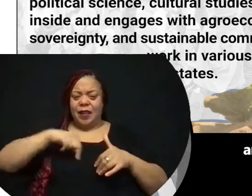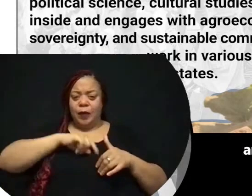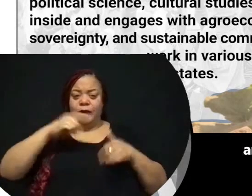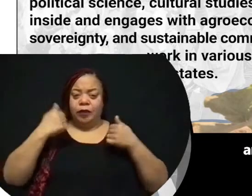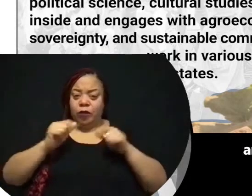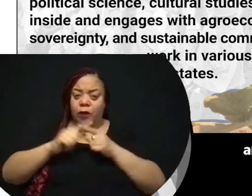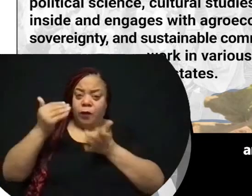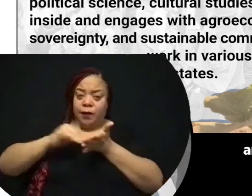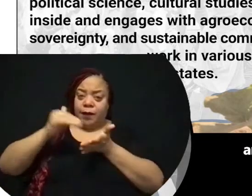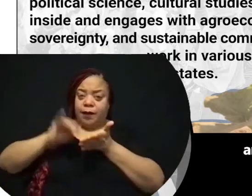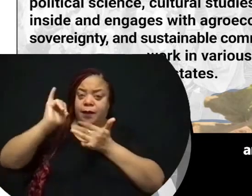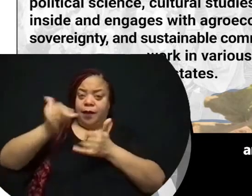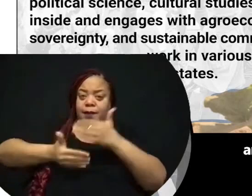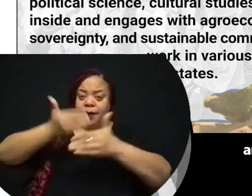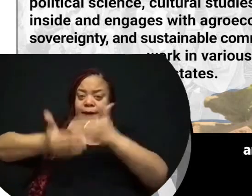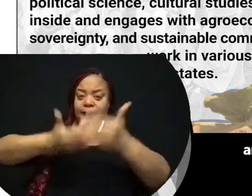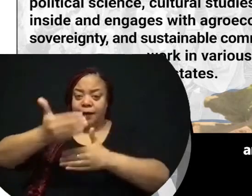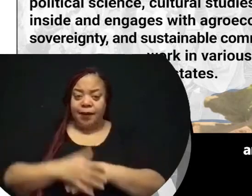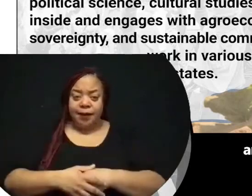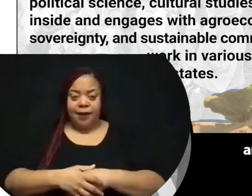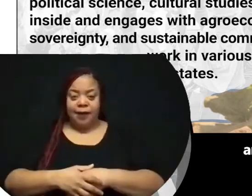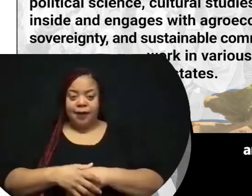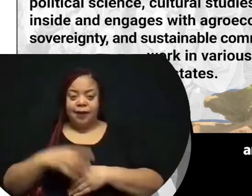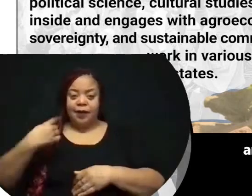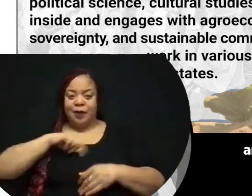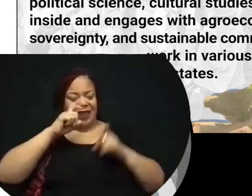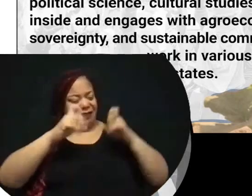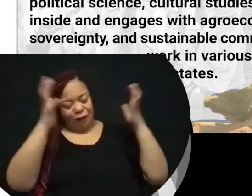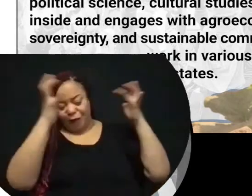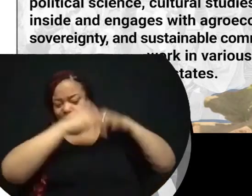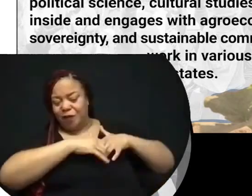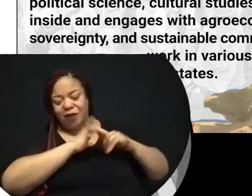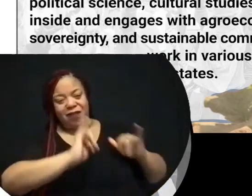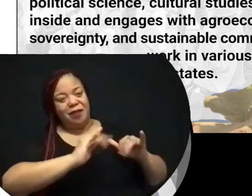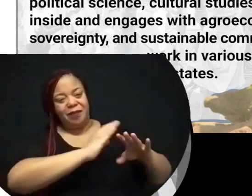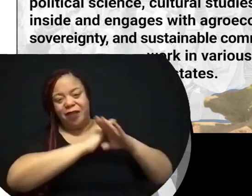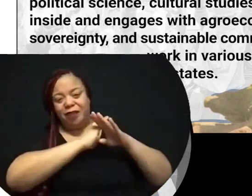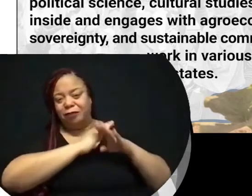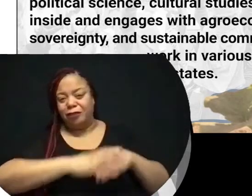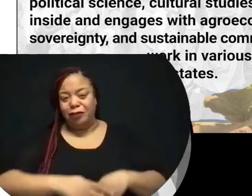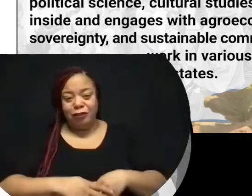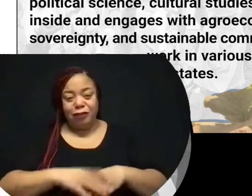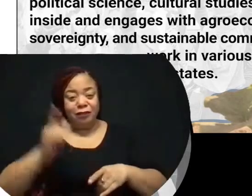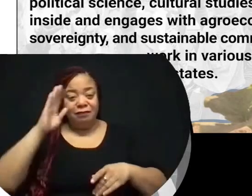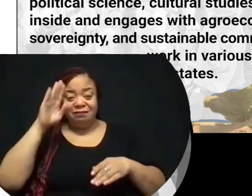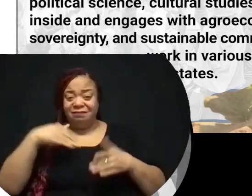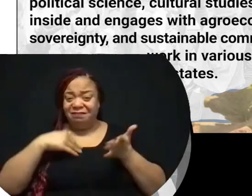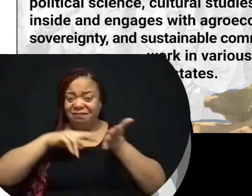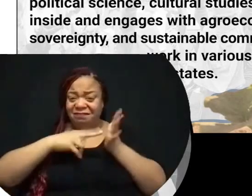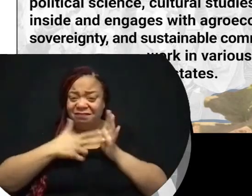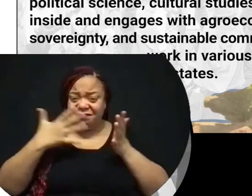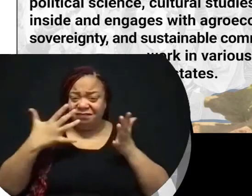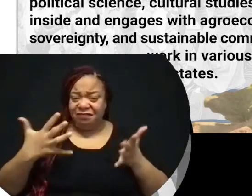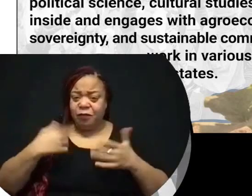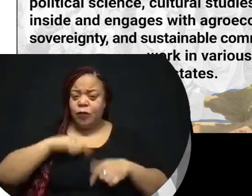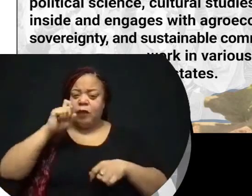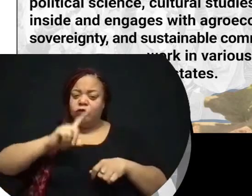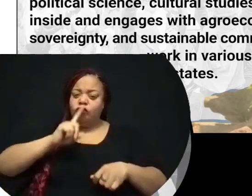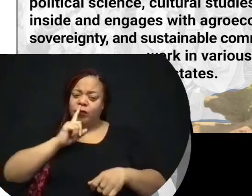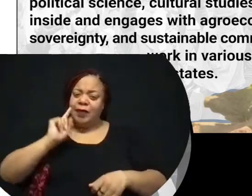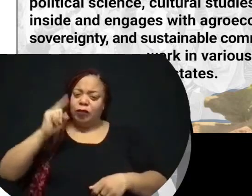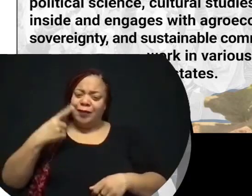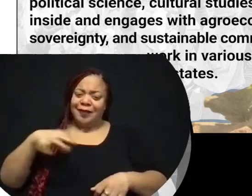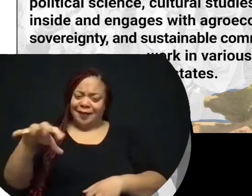reaffirm our right to access adequate nutrient-dense foods, and knowing that we have the skills and the ability to produce these things in